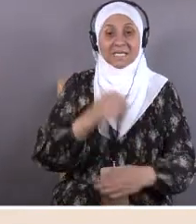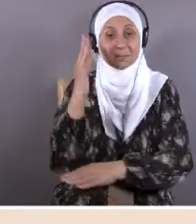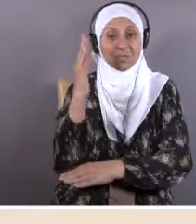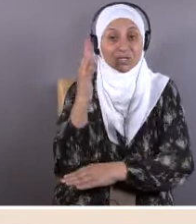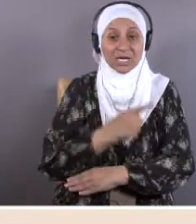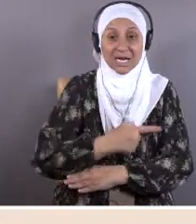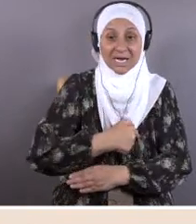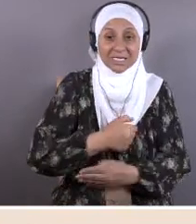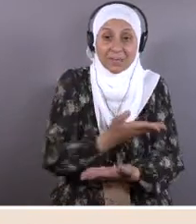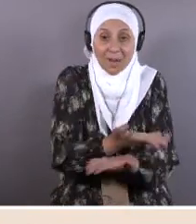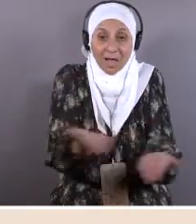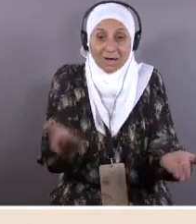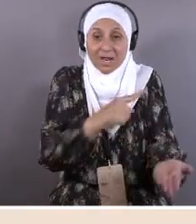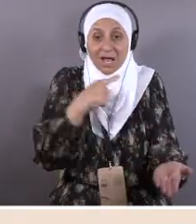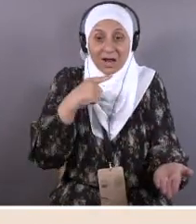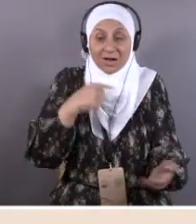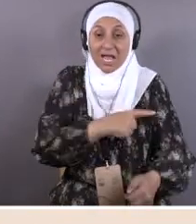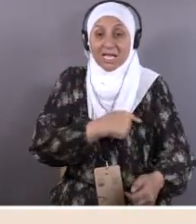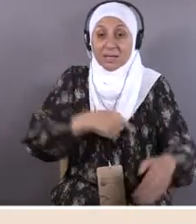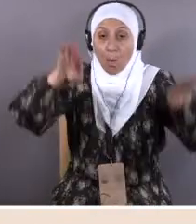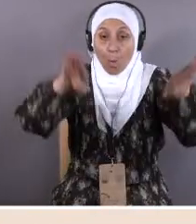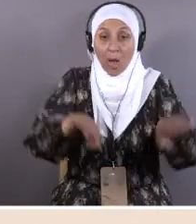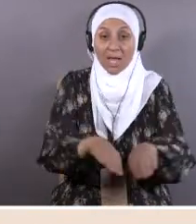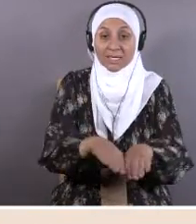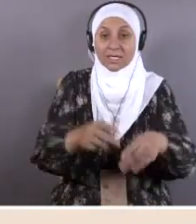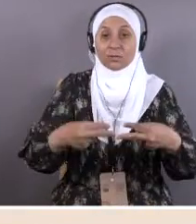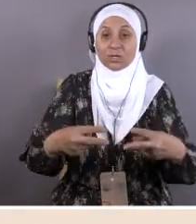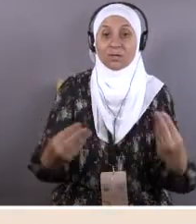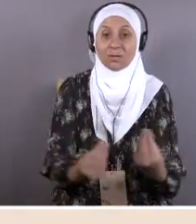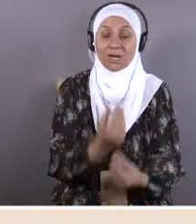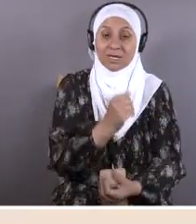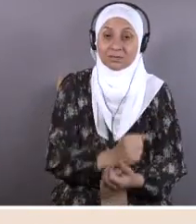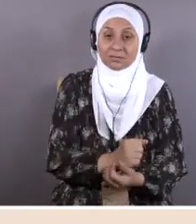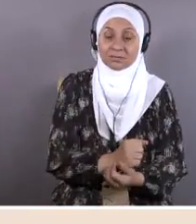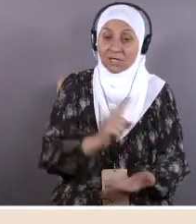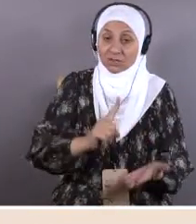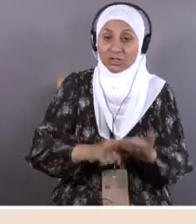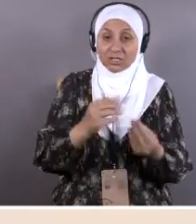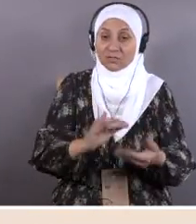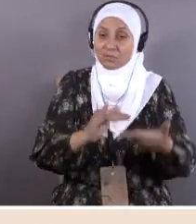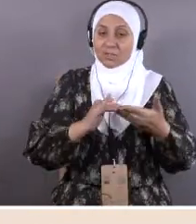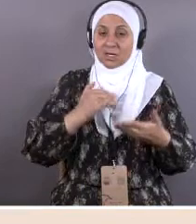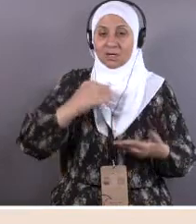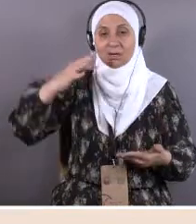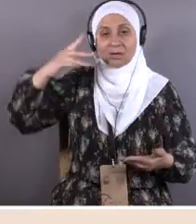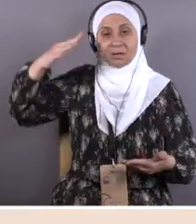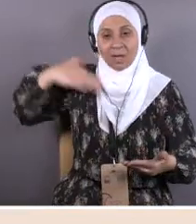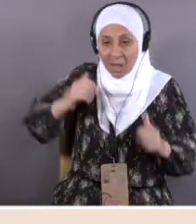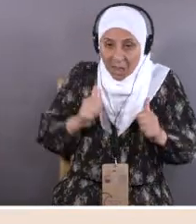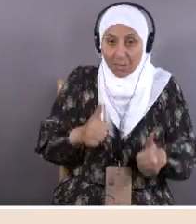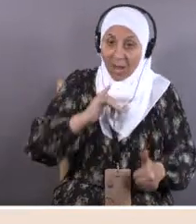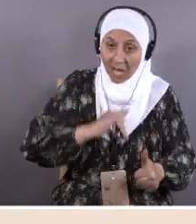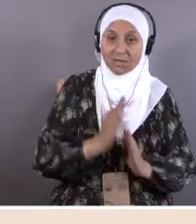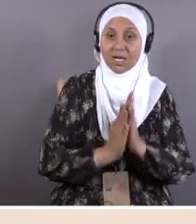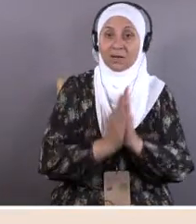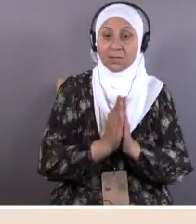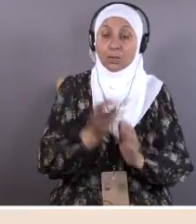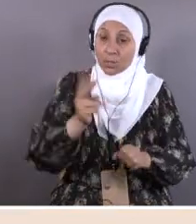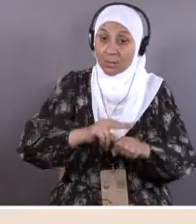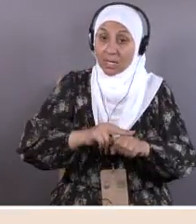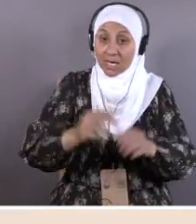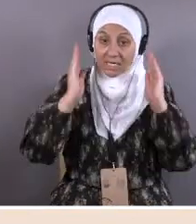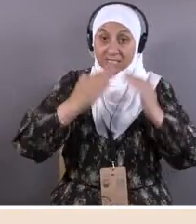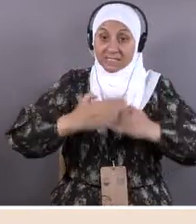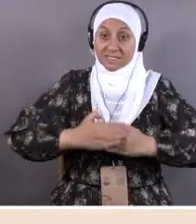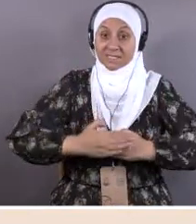information properly, the names of the trees and the valleys and the areas. It was inspirational.